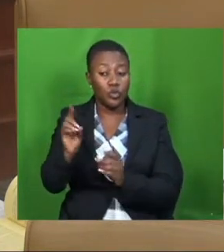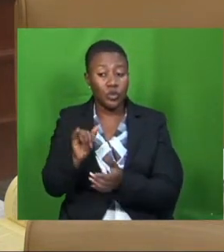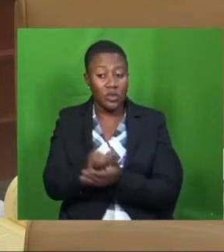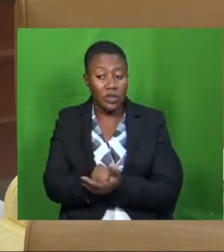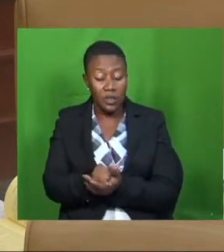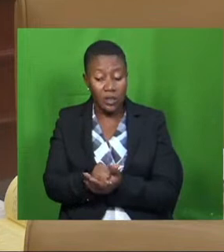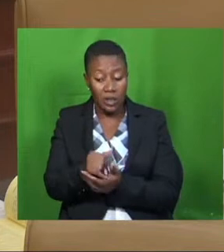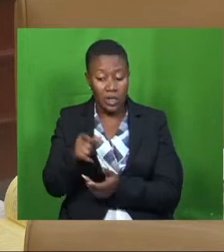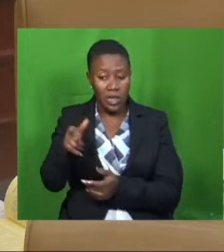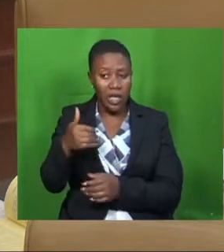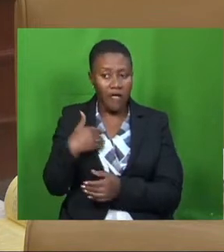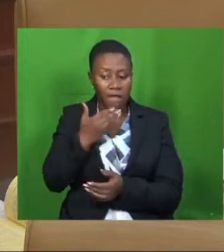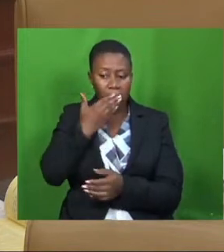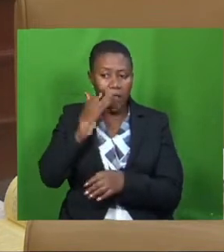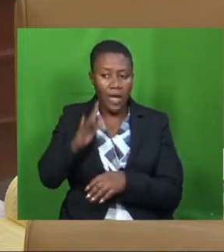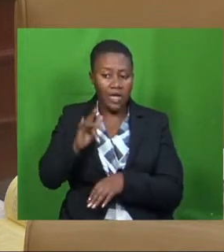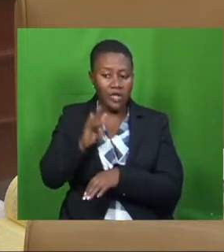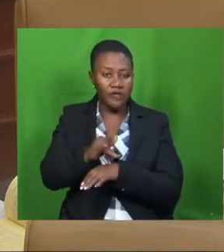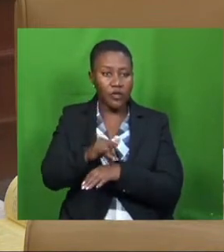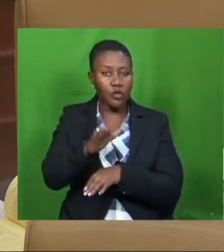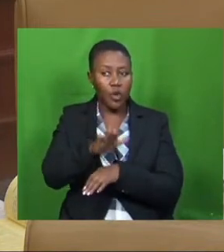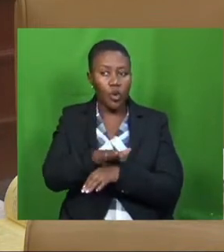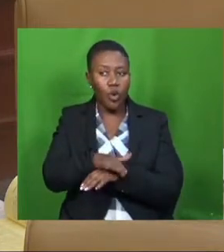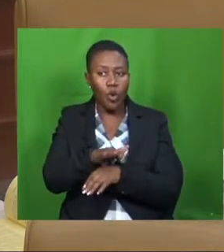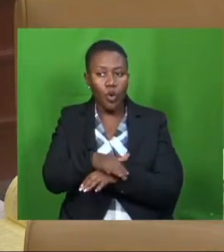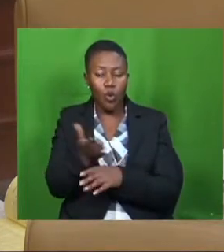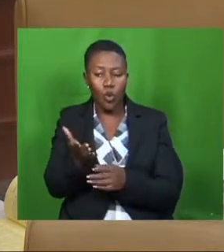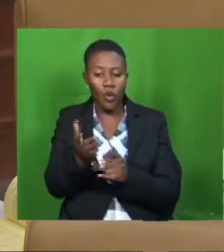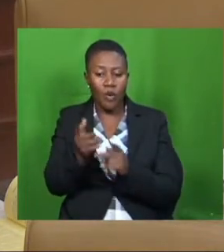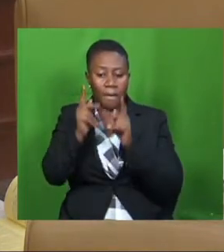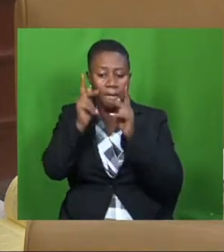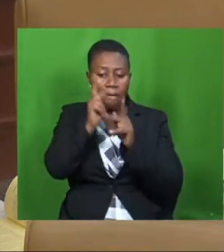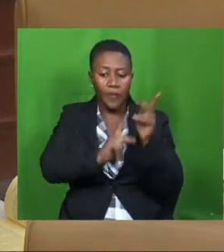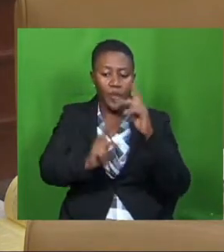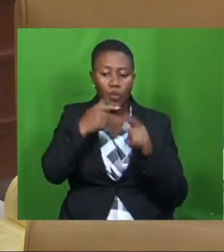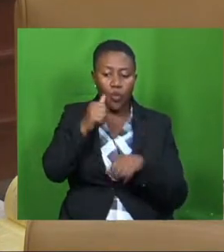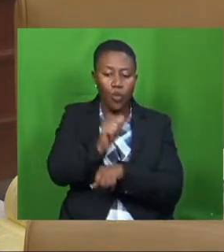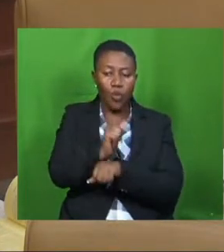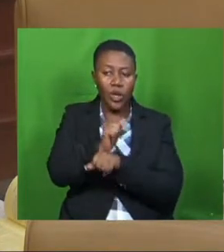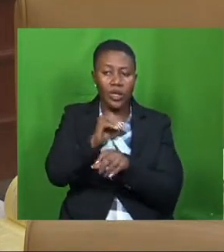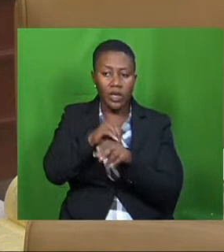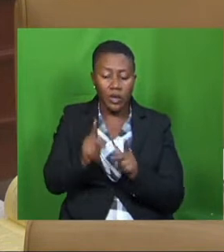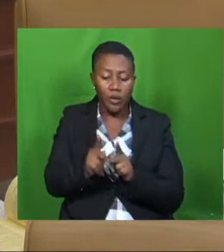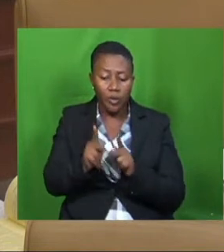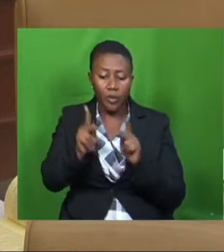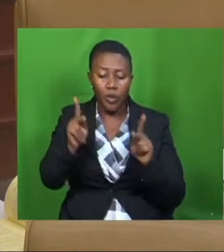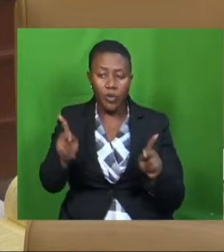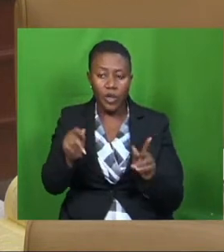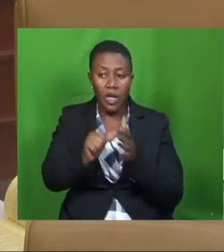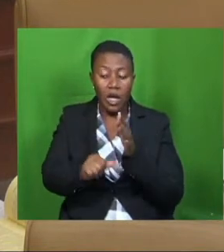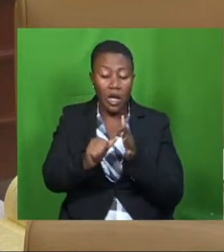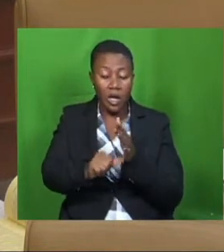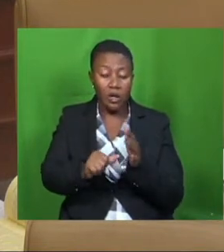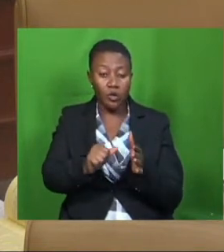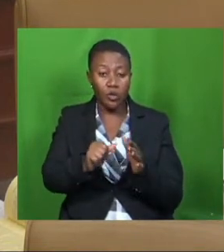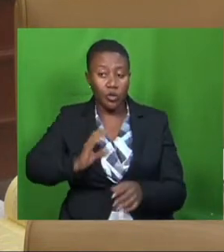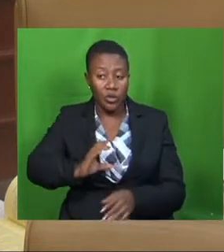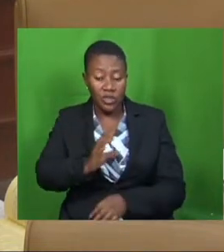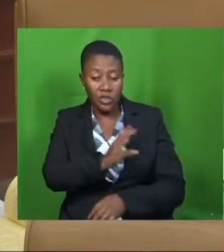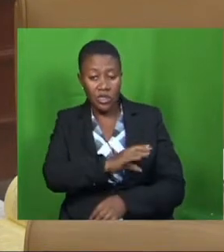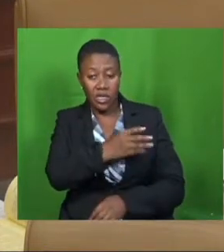Now, this is a breach in the violation of the procurement law of the country, and that